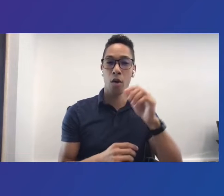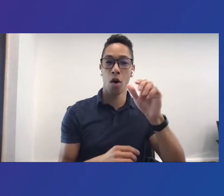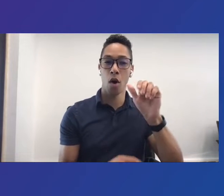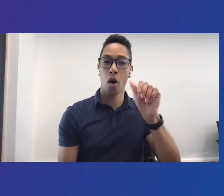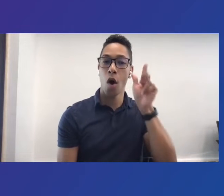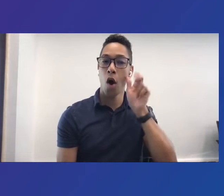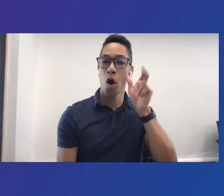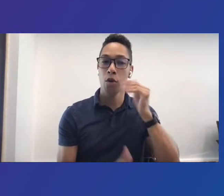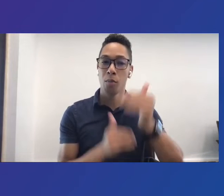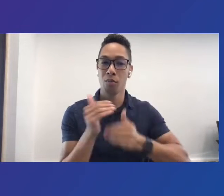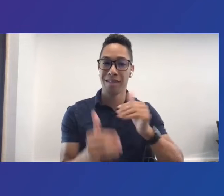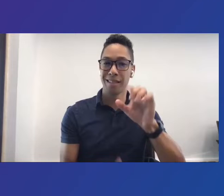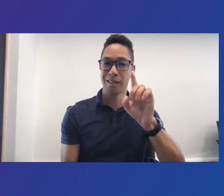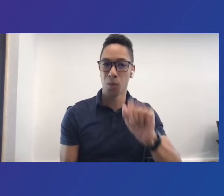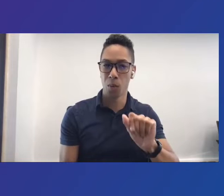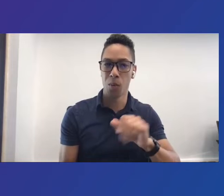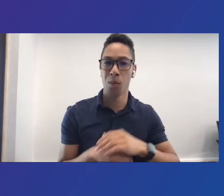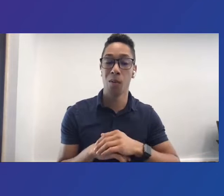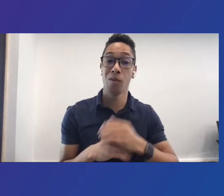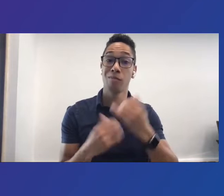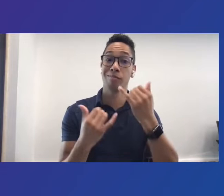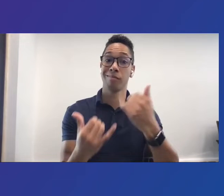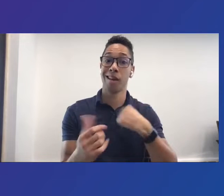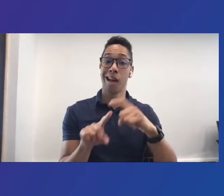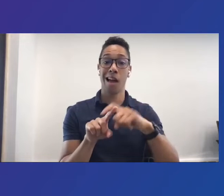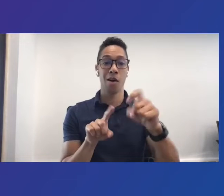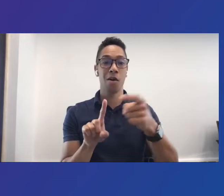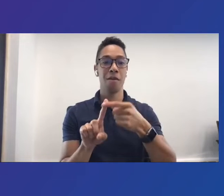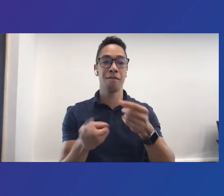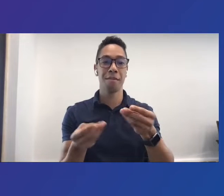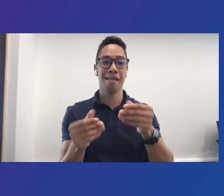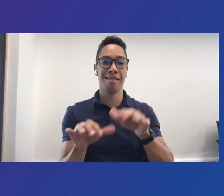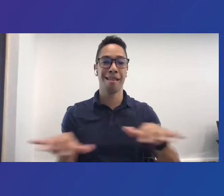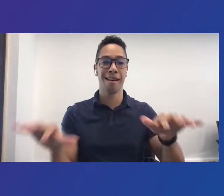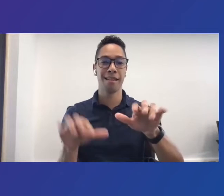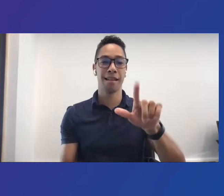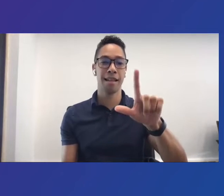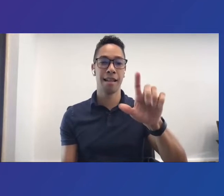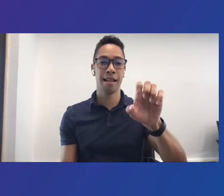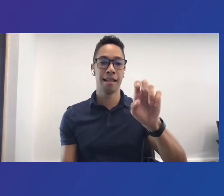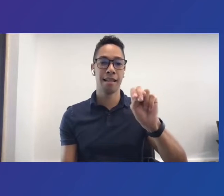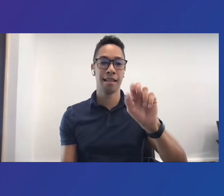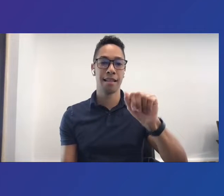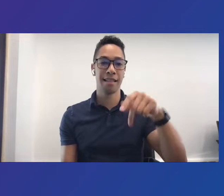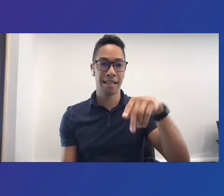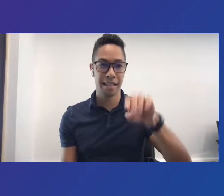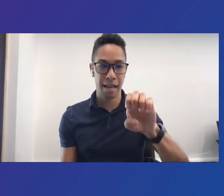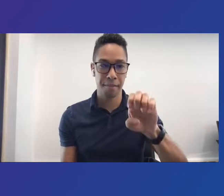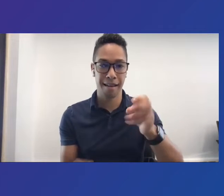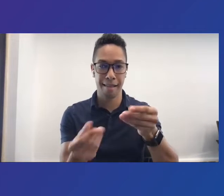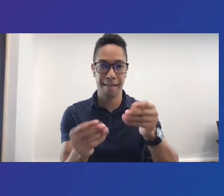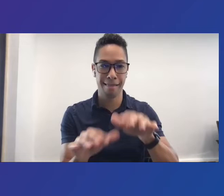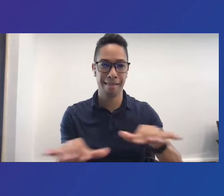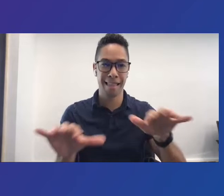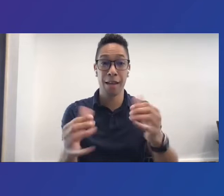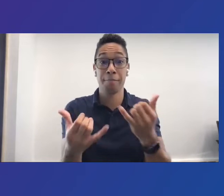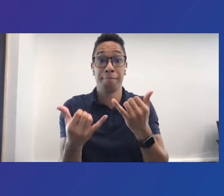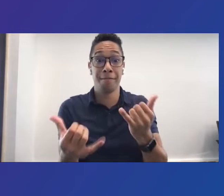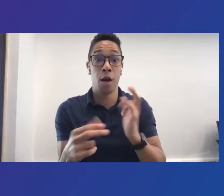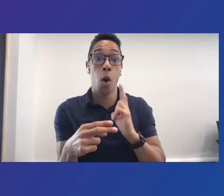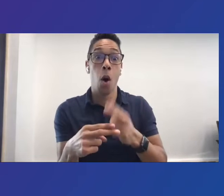and today I am calling in from the land of the Lenape, Mannahatta, currently known as